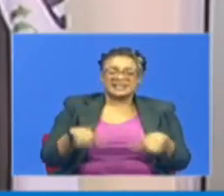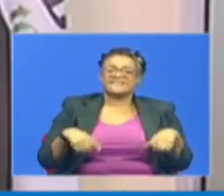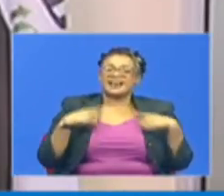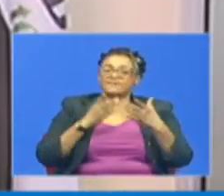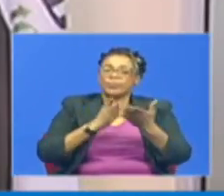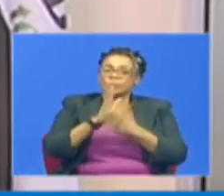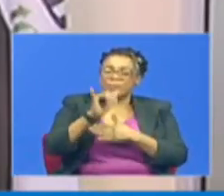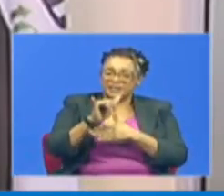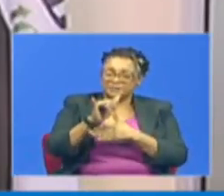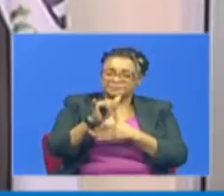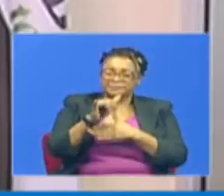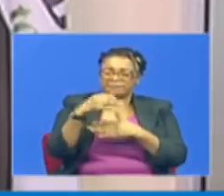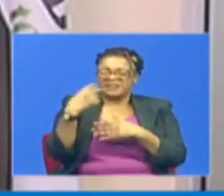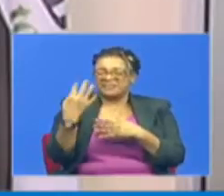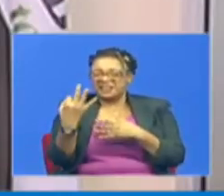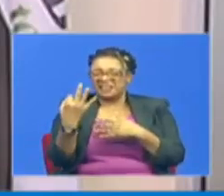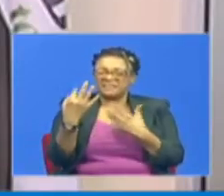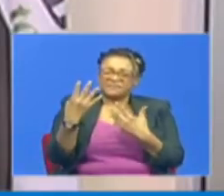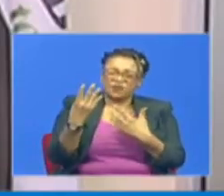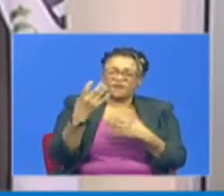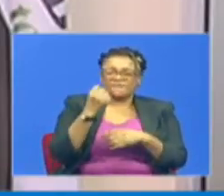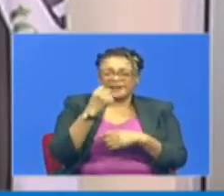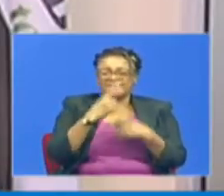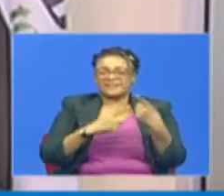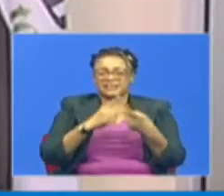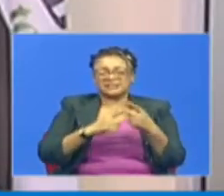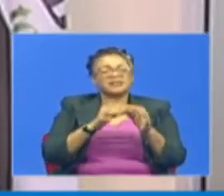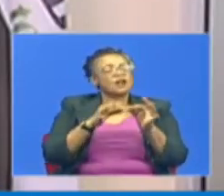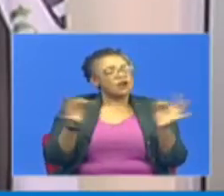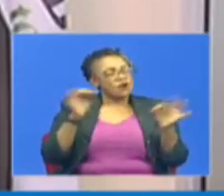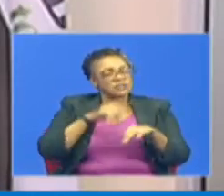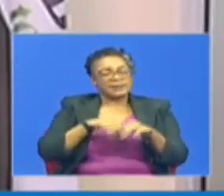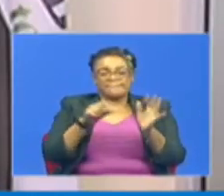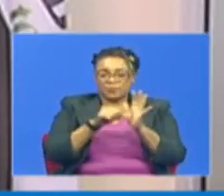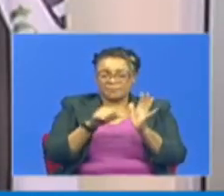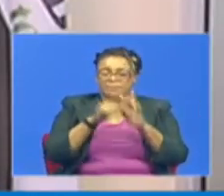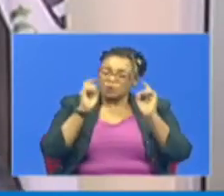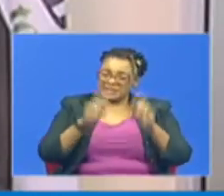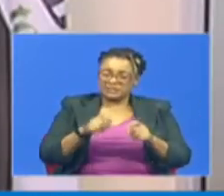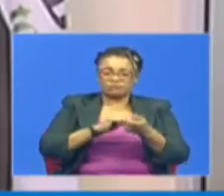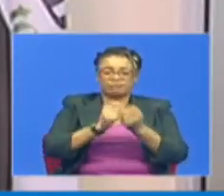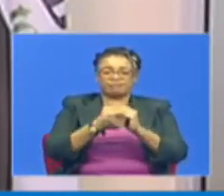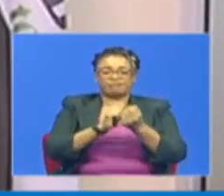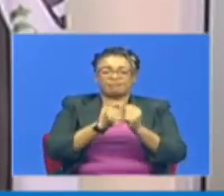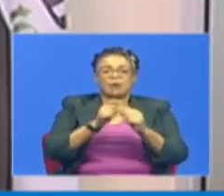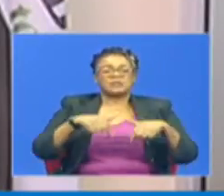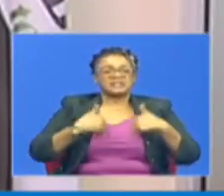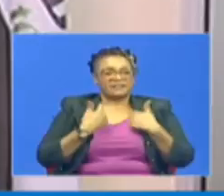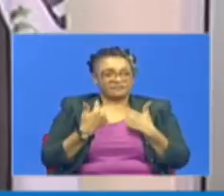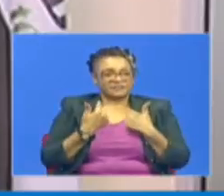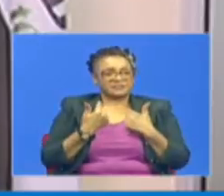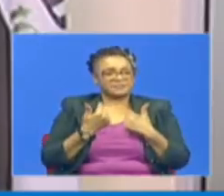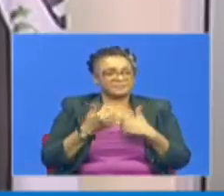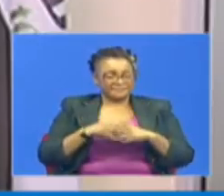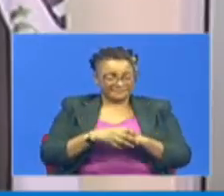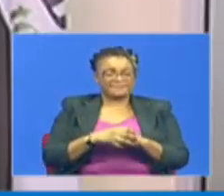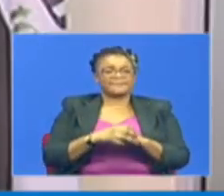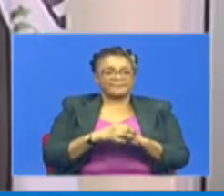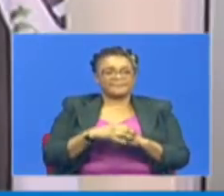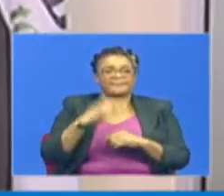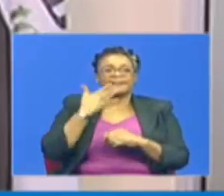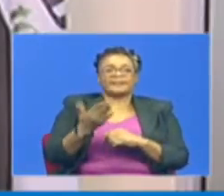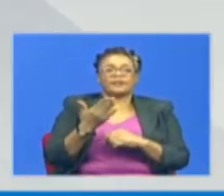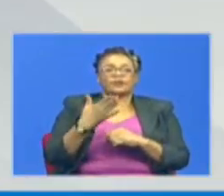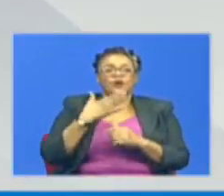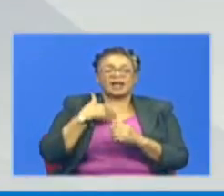these 3, 4, or 5 years? This is a long-term problem we have, and we need to adjust ourselves to the new normal. Thank you very much. I'd like to